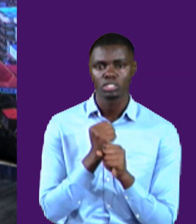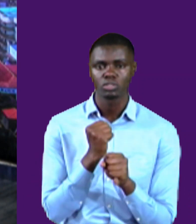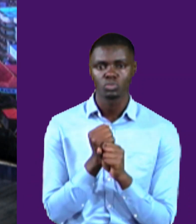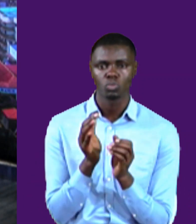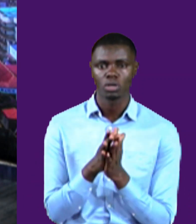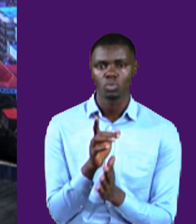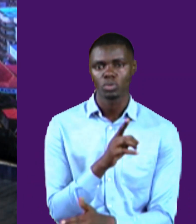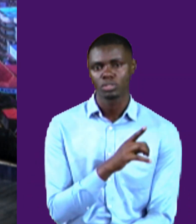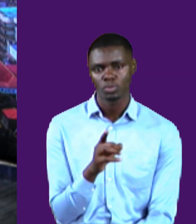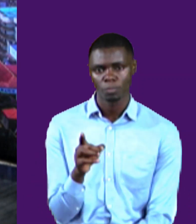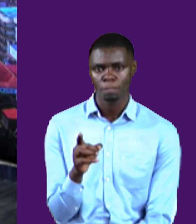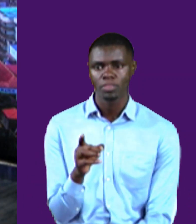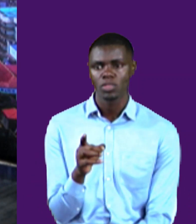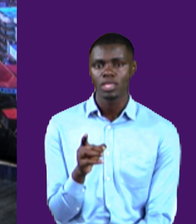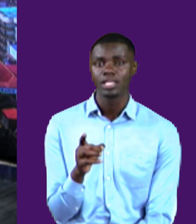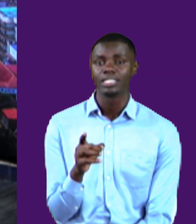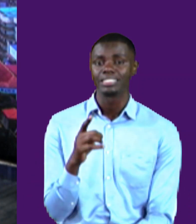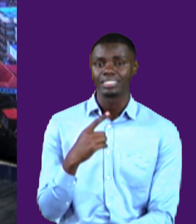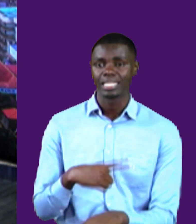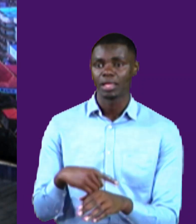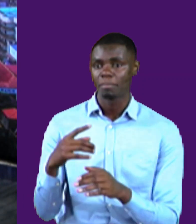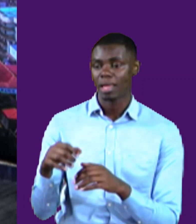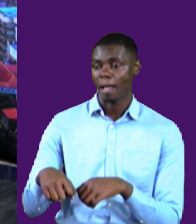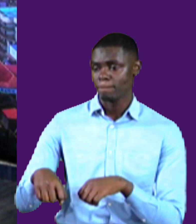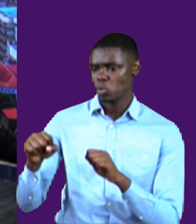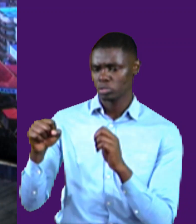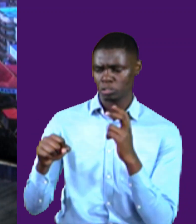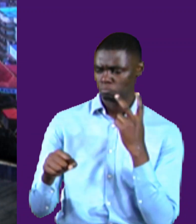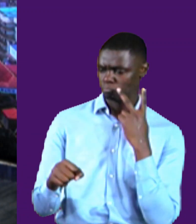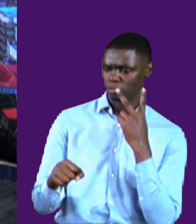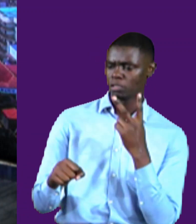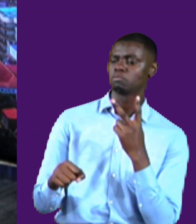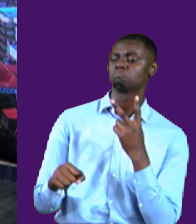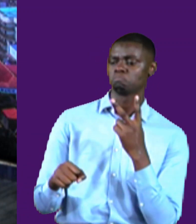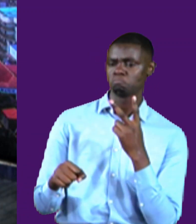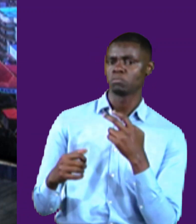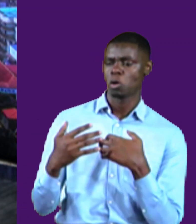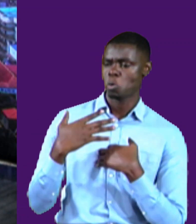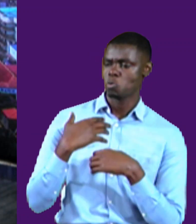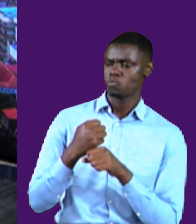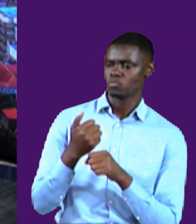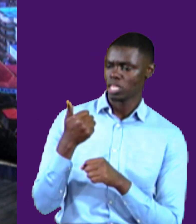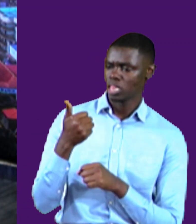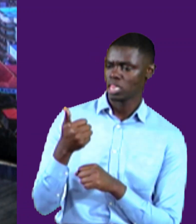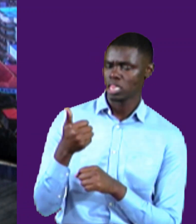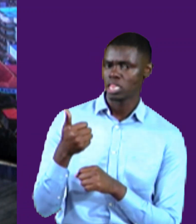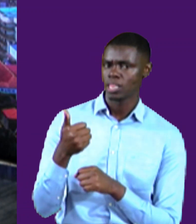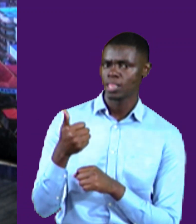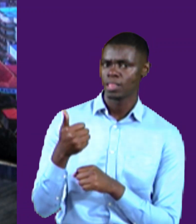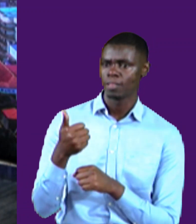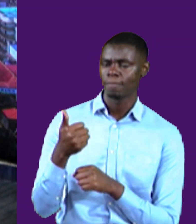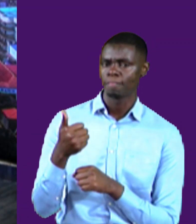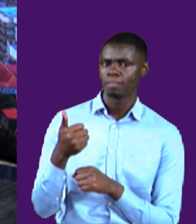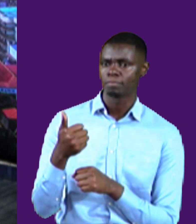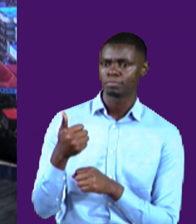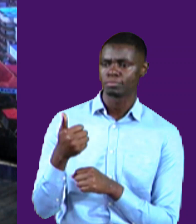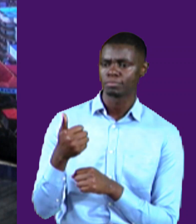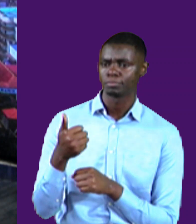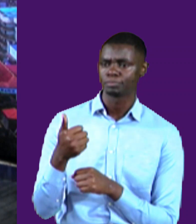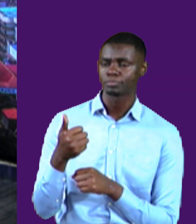you? And of course, when an employer sees that you are confident and sees that